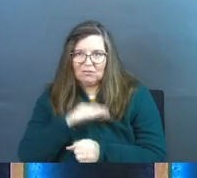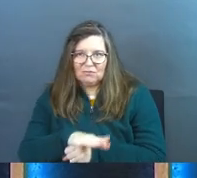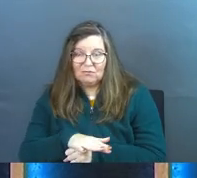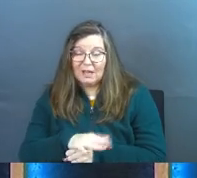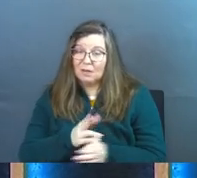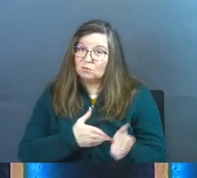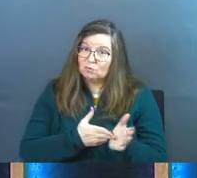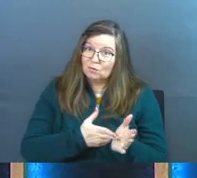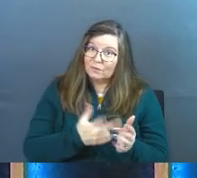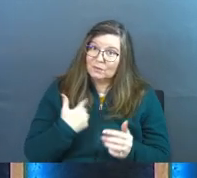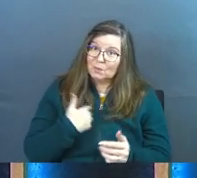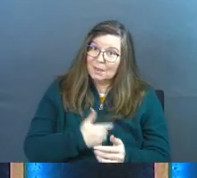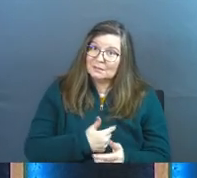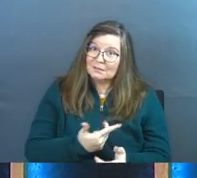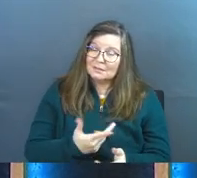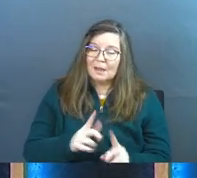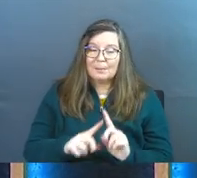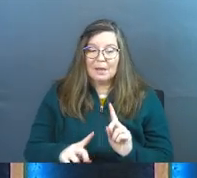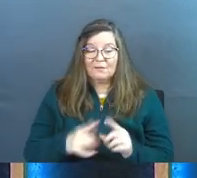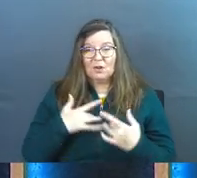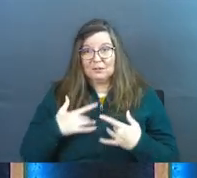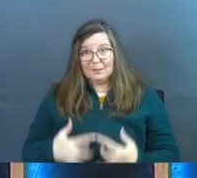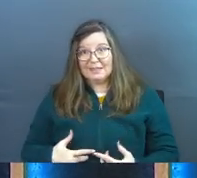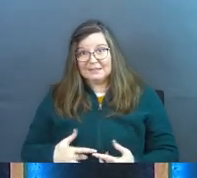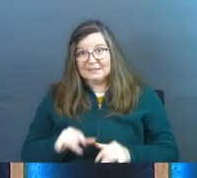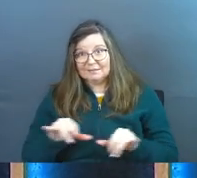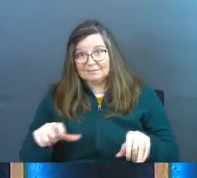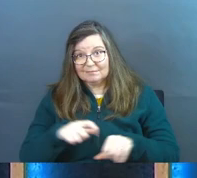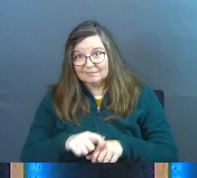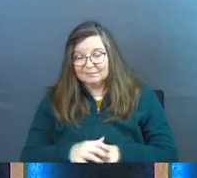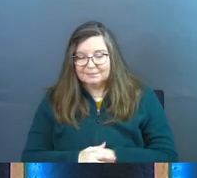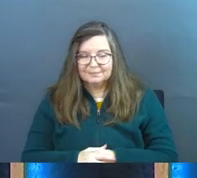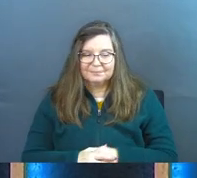And it was truthful to us, but very depressing.